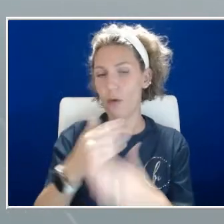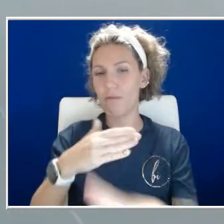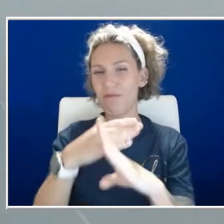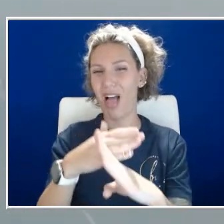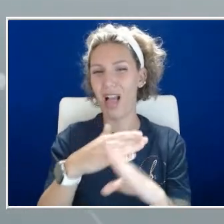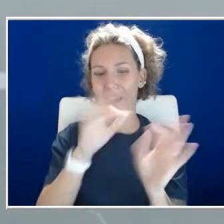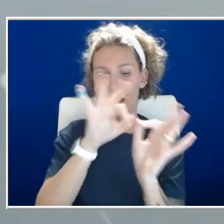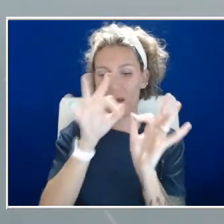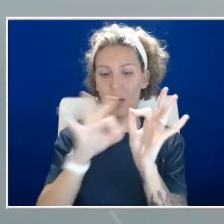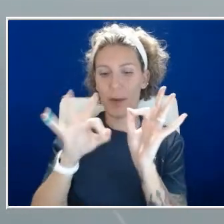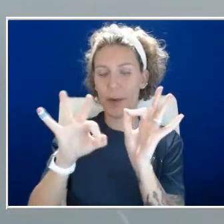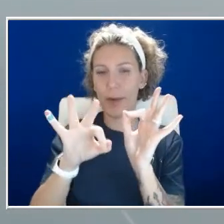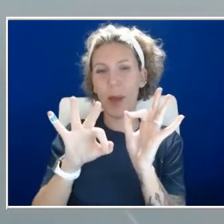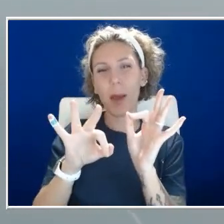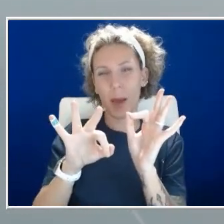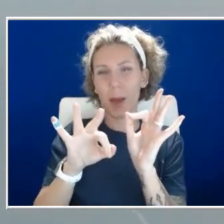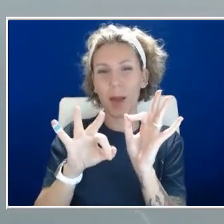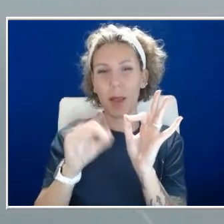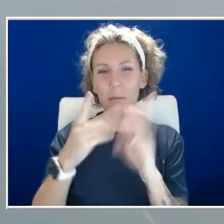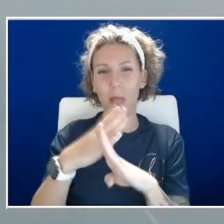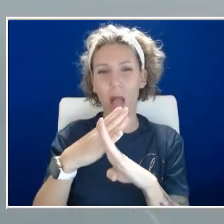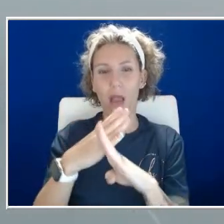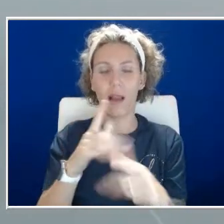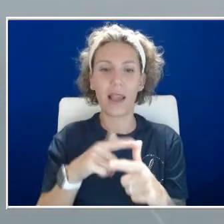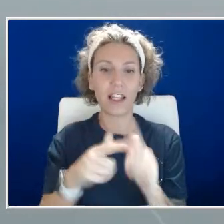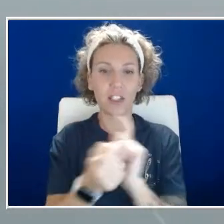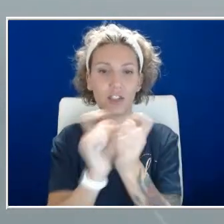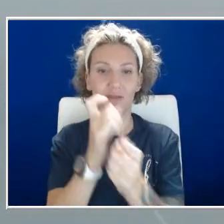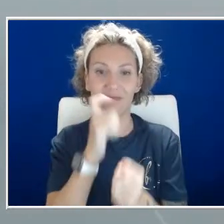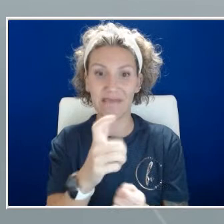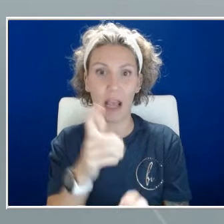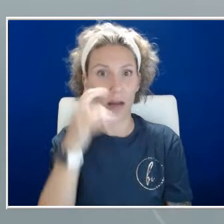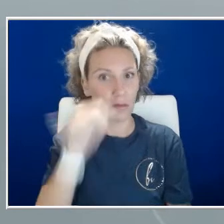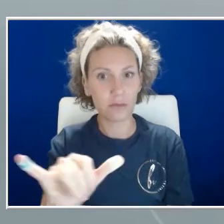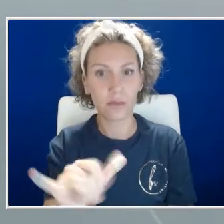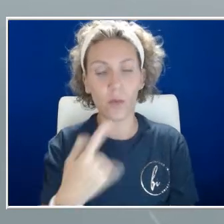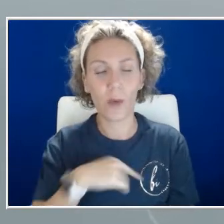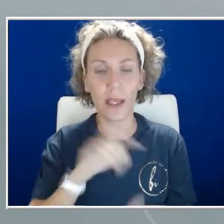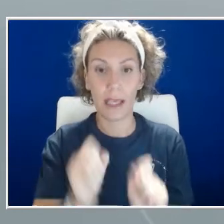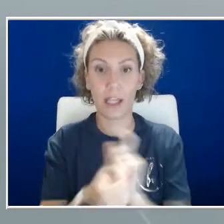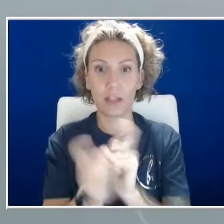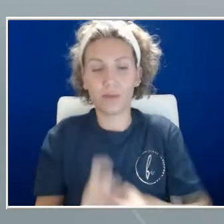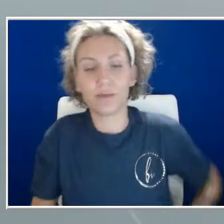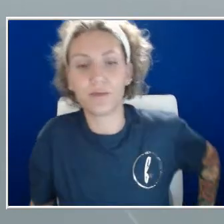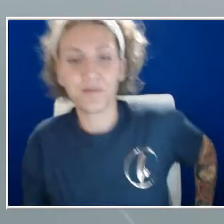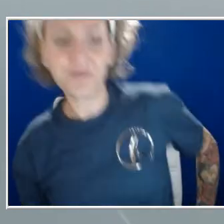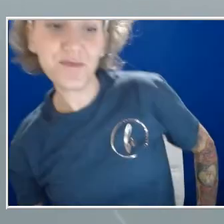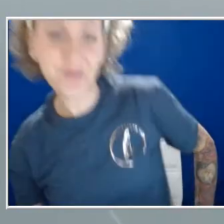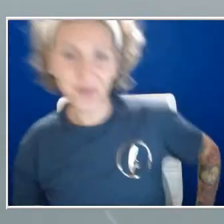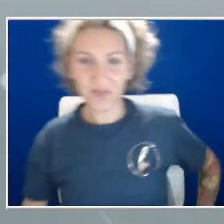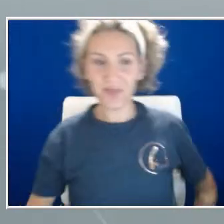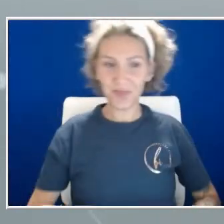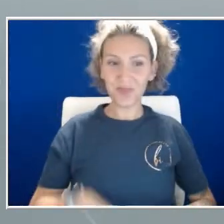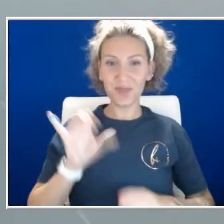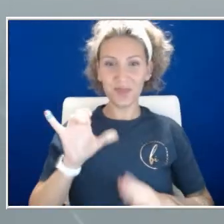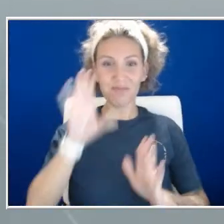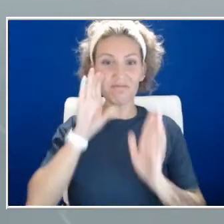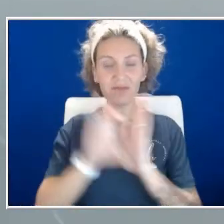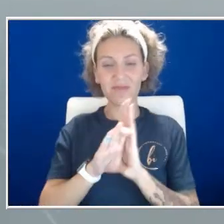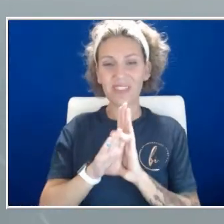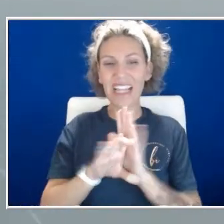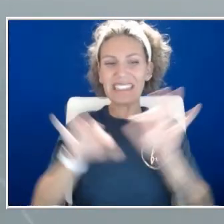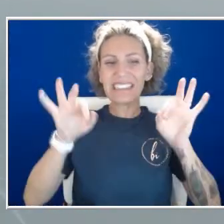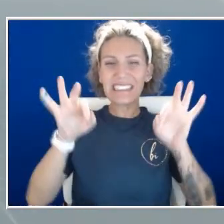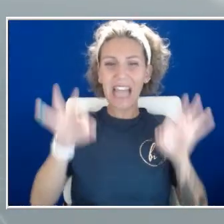experiencing are not permanent. We have a chance to reverse them. So then this image is dye injected into the